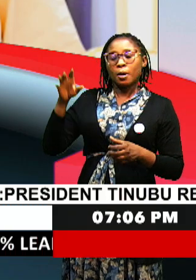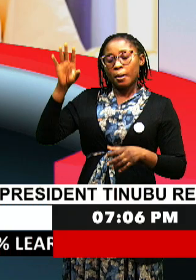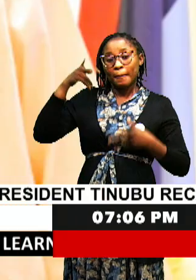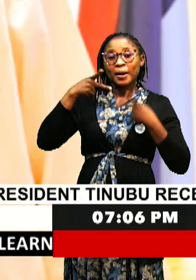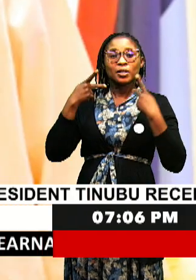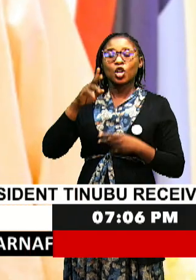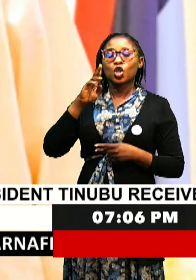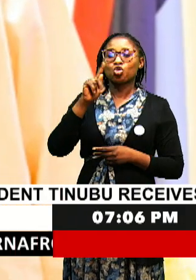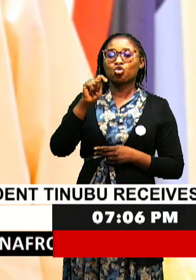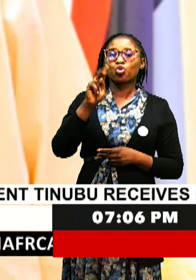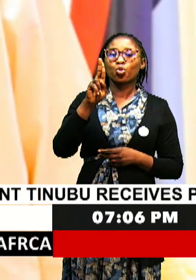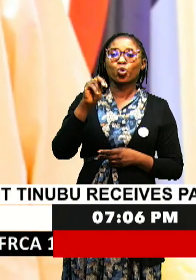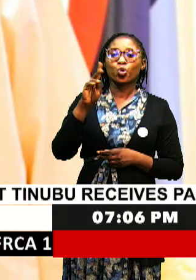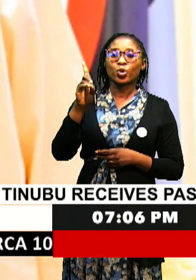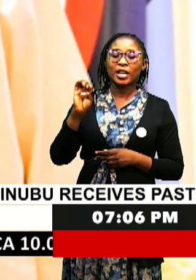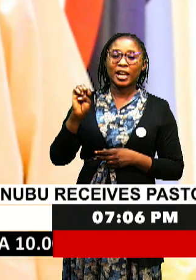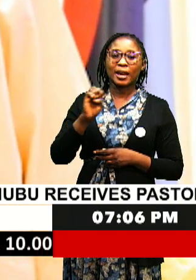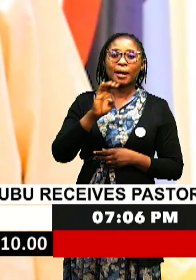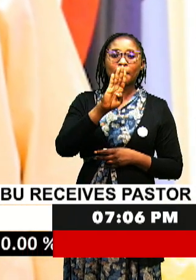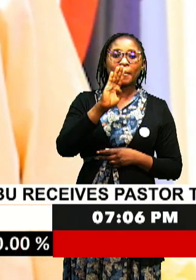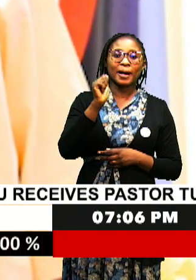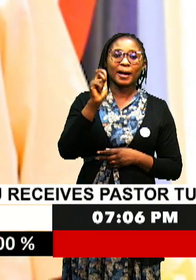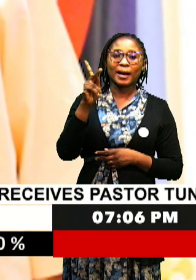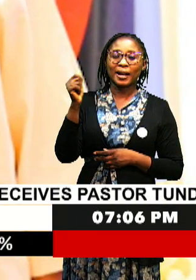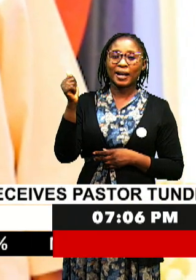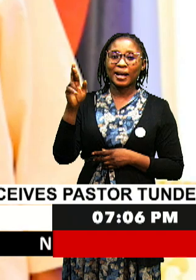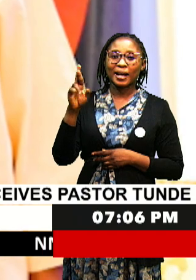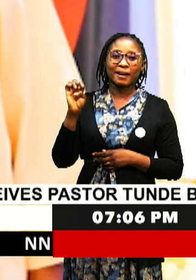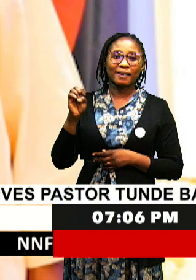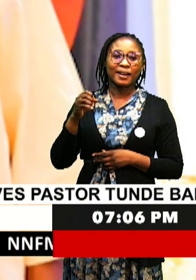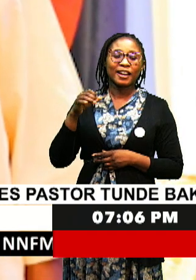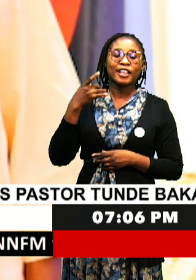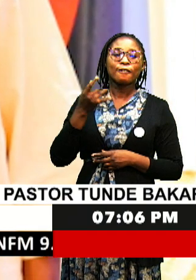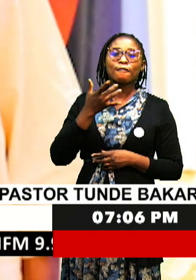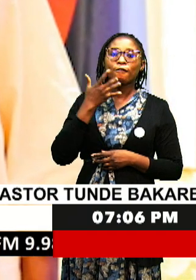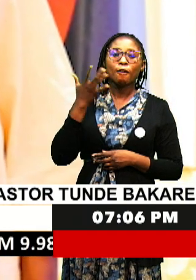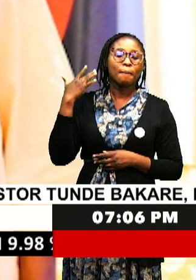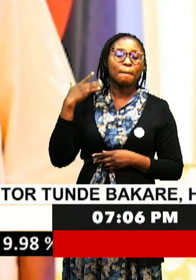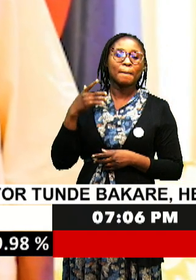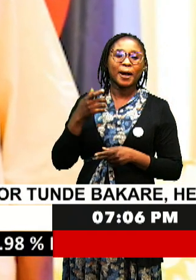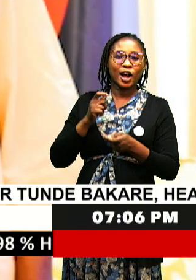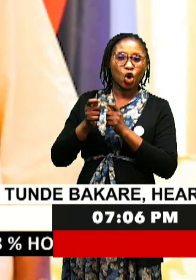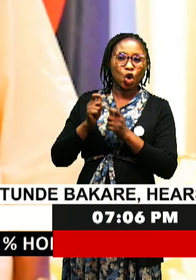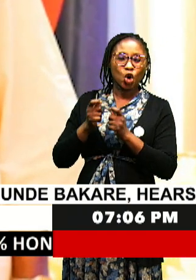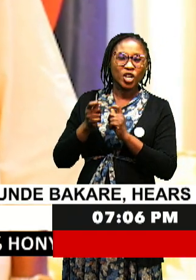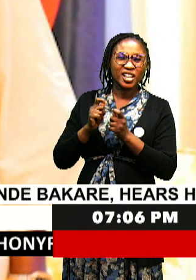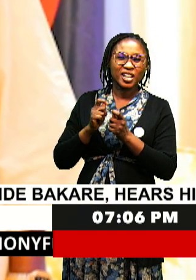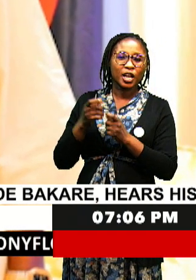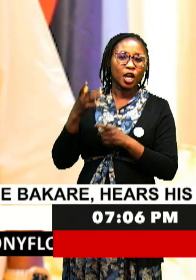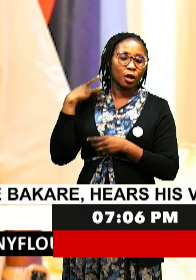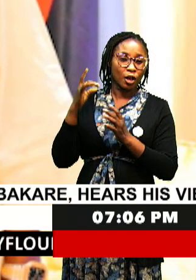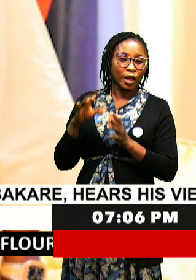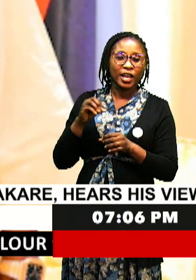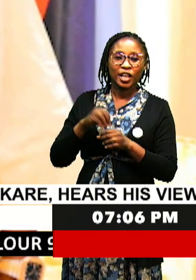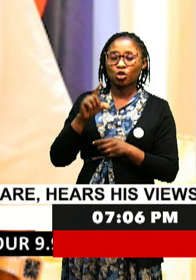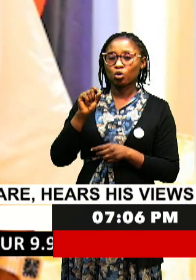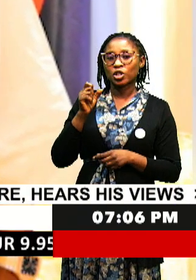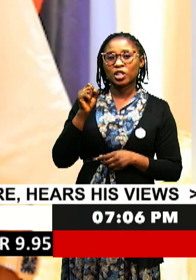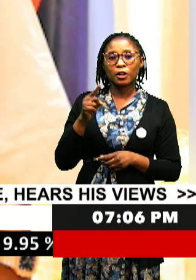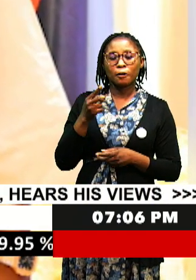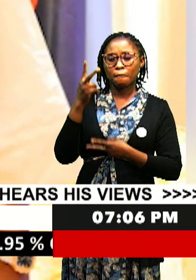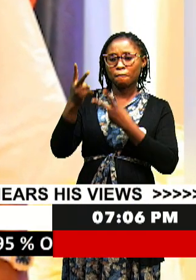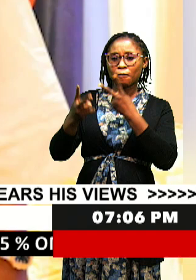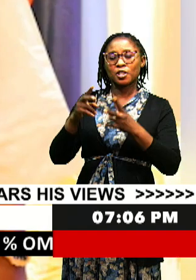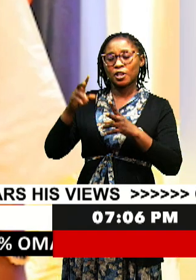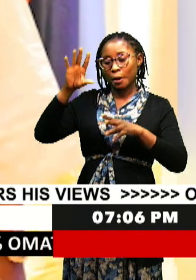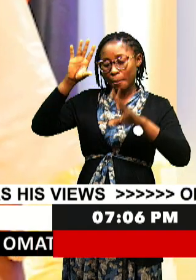Pastor Bakare, who was the running mate of former President Muhammadu Buhari in 2011, visited President Tinubu